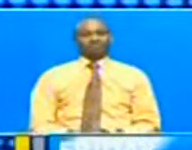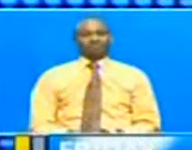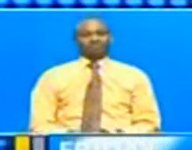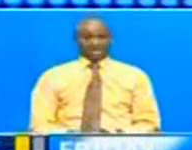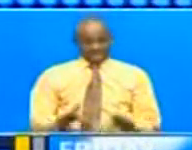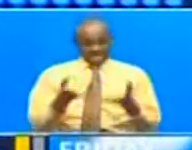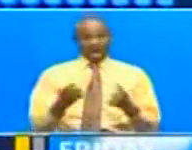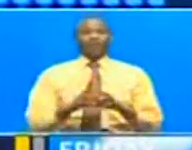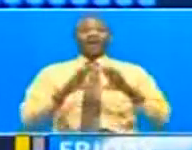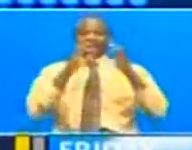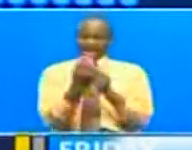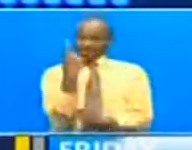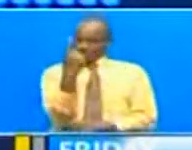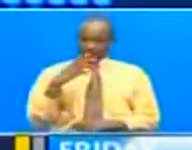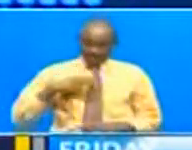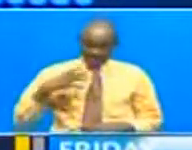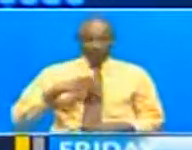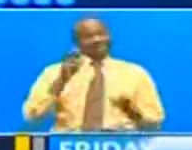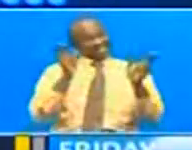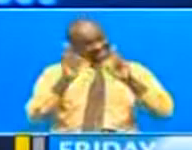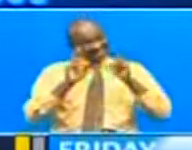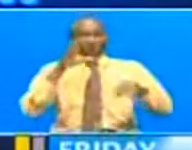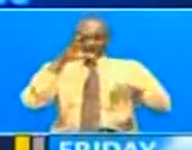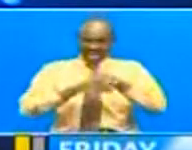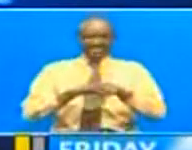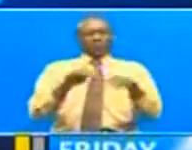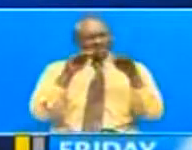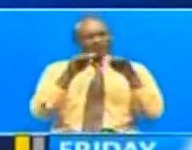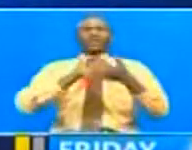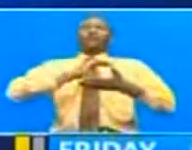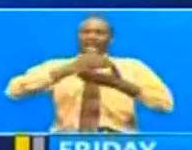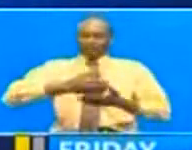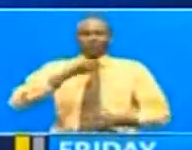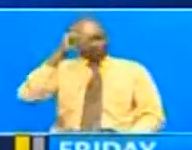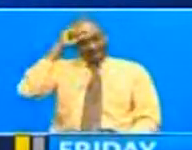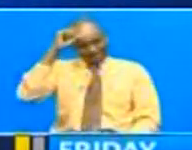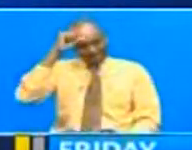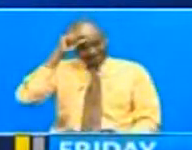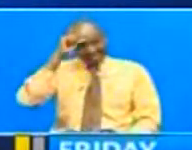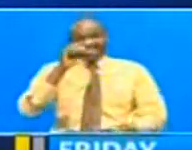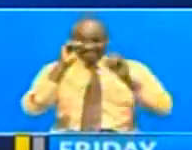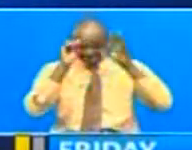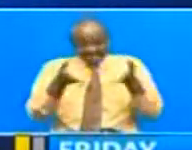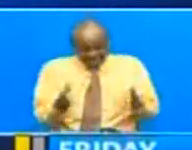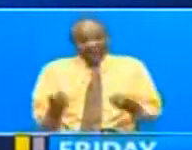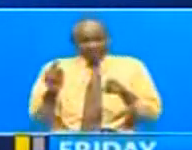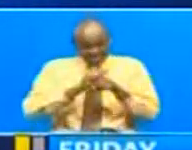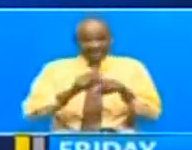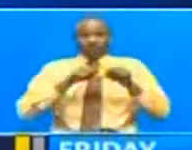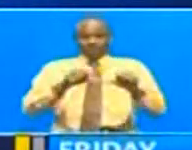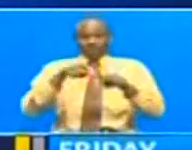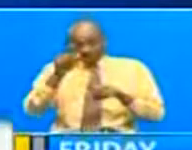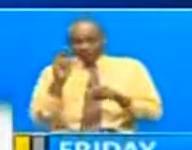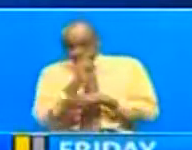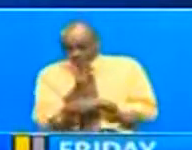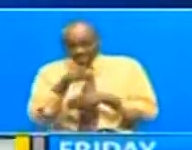Now, as class 1 pupils around the country prepare to receive the much-awaited laptops from the government, their teachers are being trained on how to use